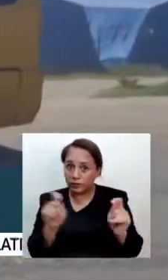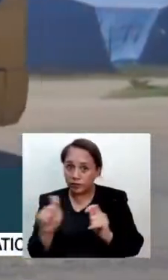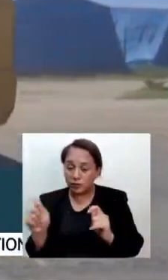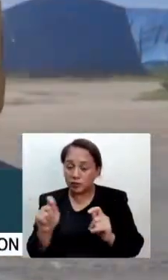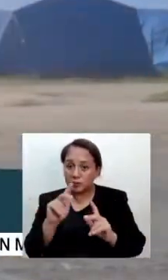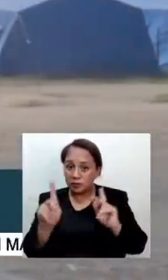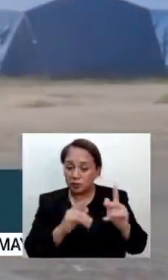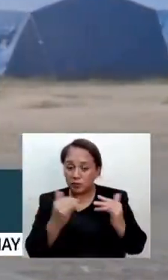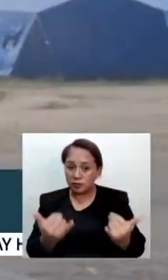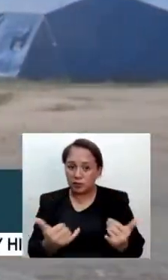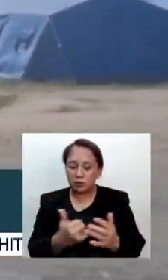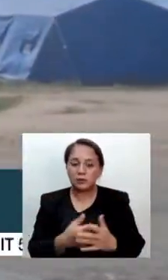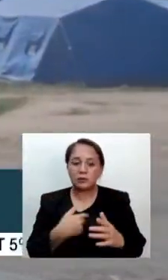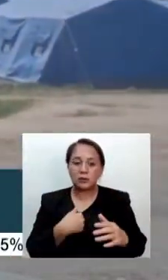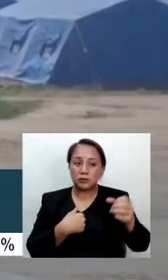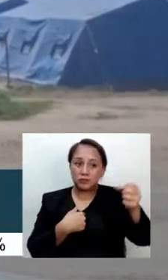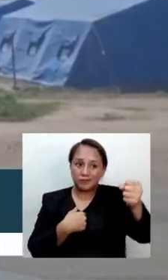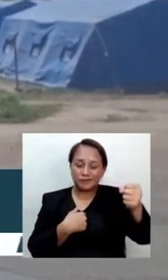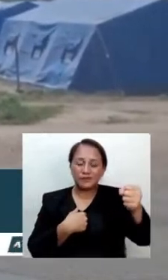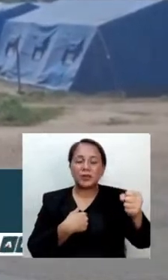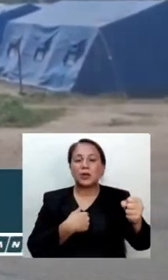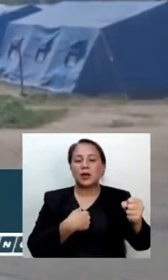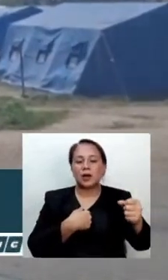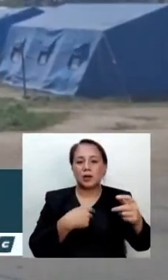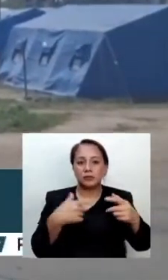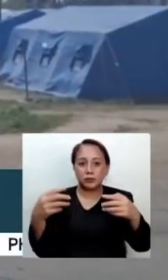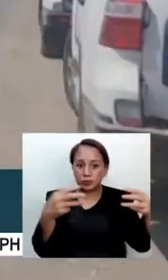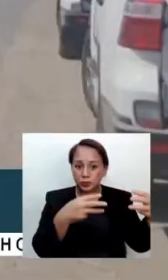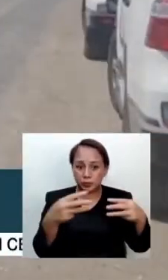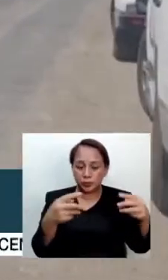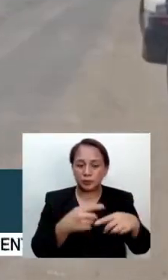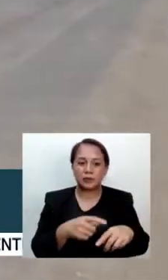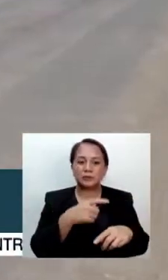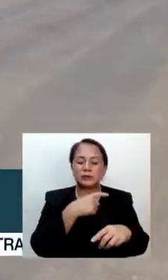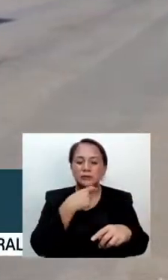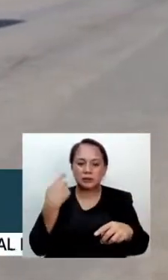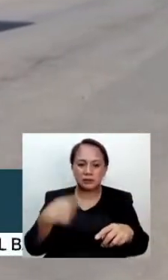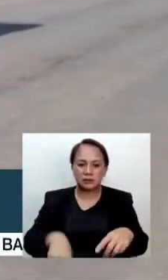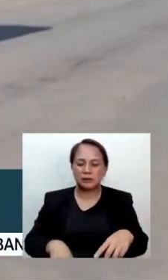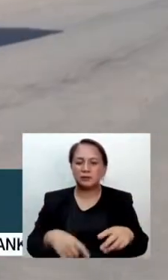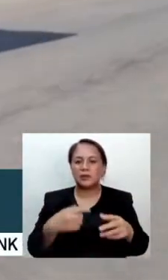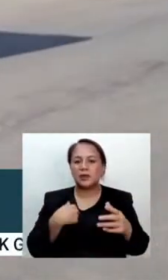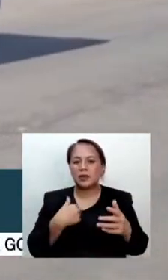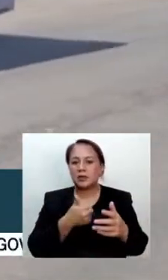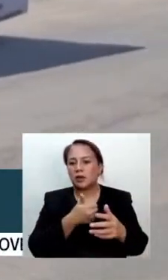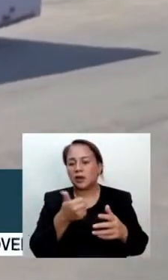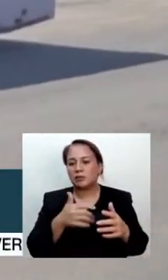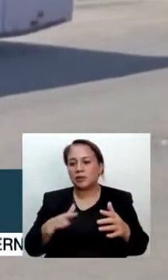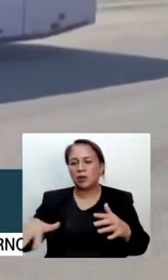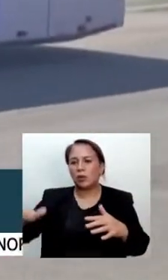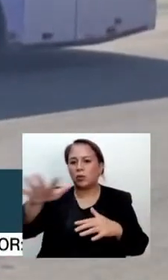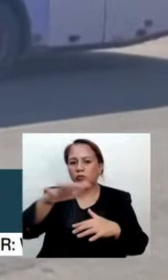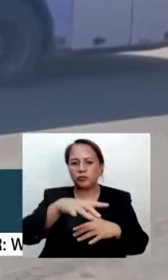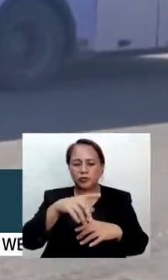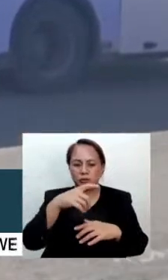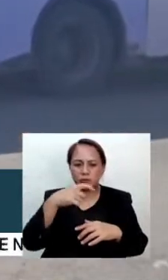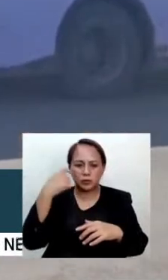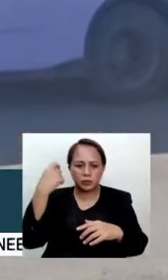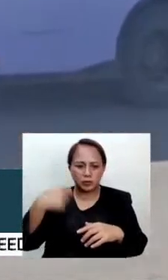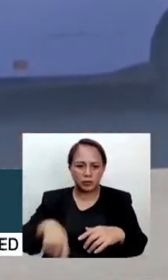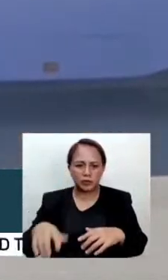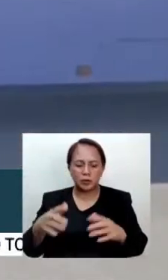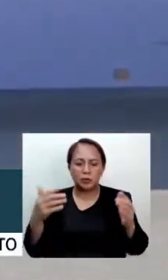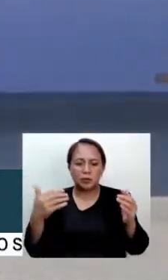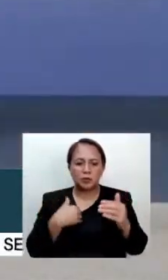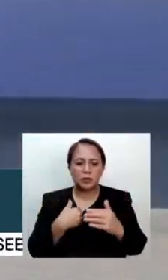apparent ceasefire in Mariupol took place as Russian attacks continued unabated across Ukraine, most heavily in the